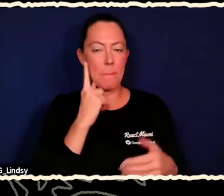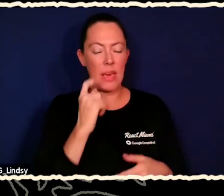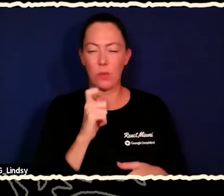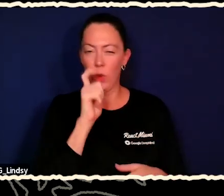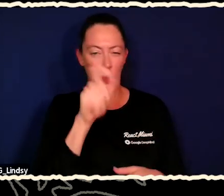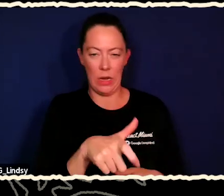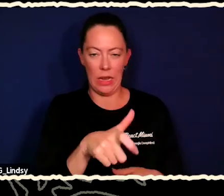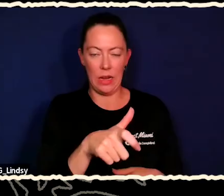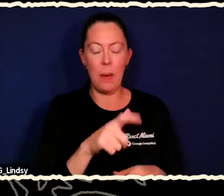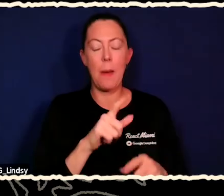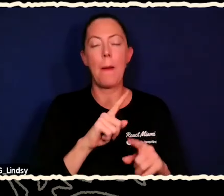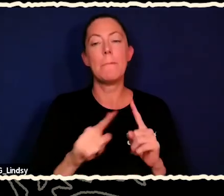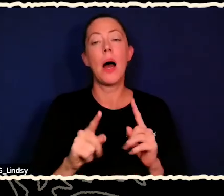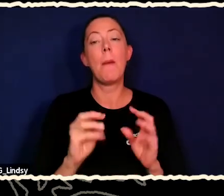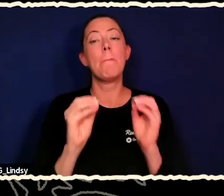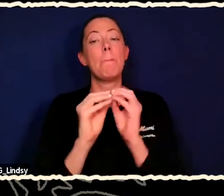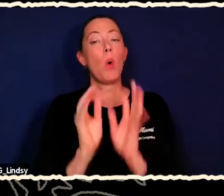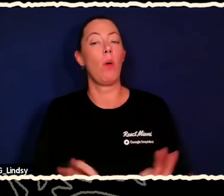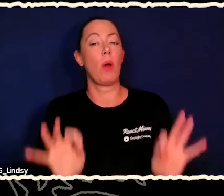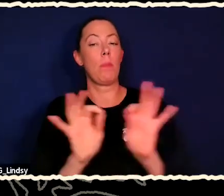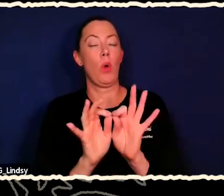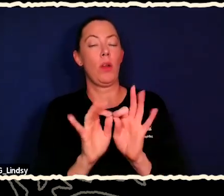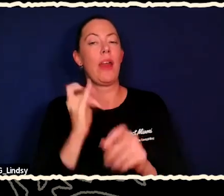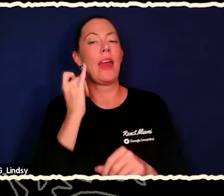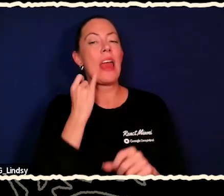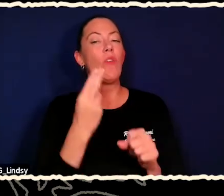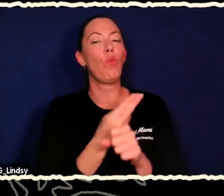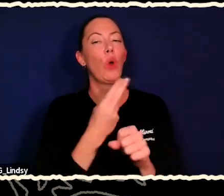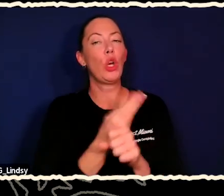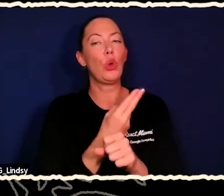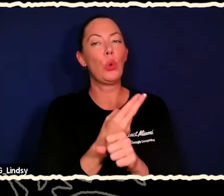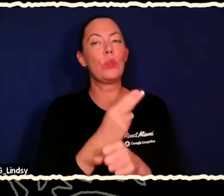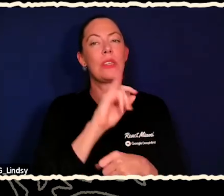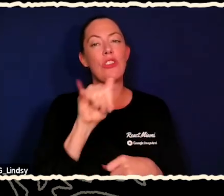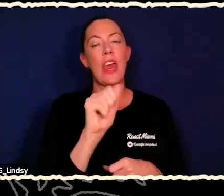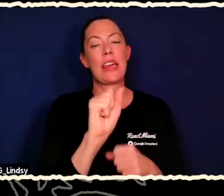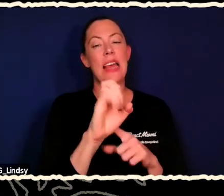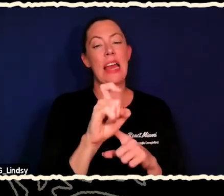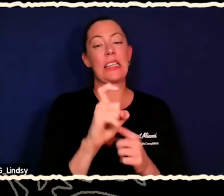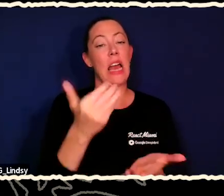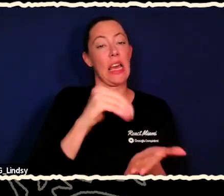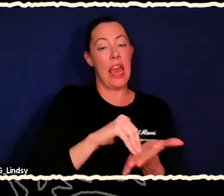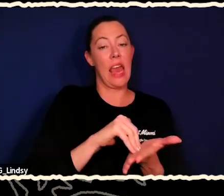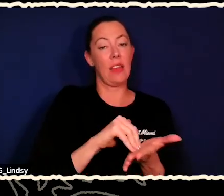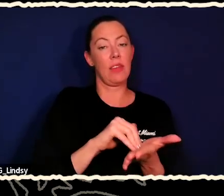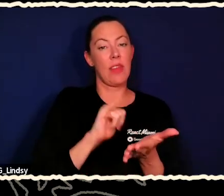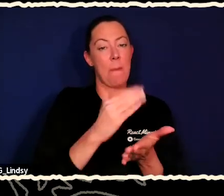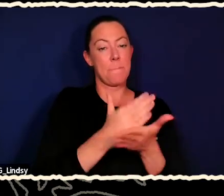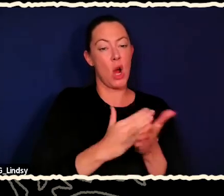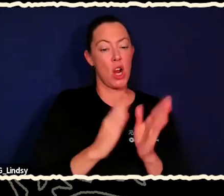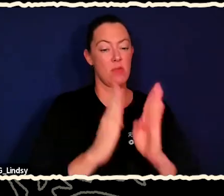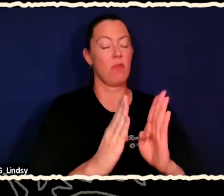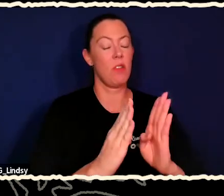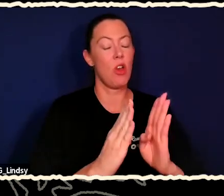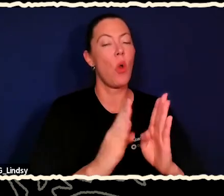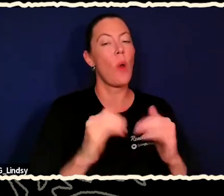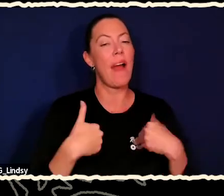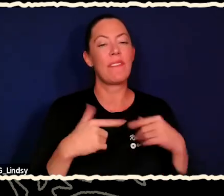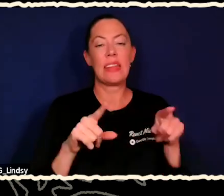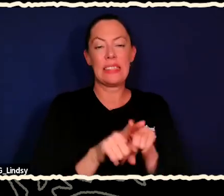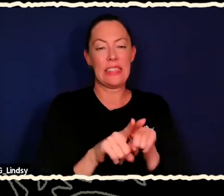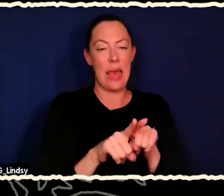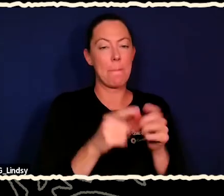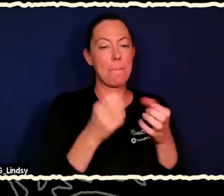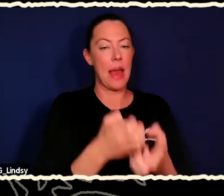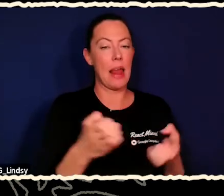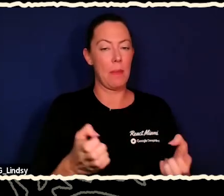bigger thing is, if we reuse a chunk of JSX, we have the same element object reference as last